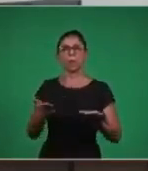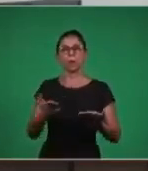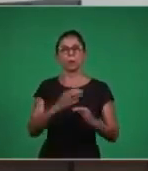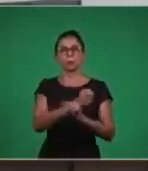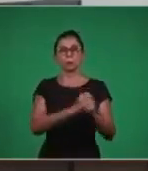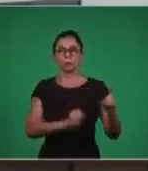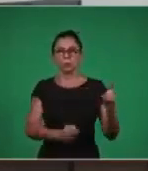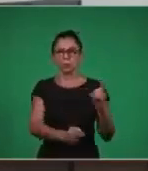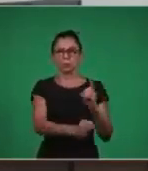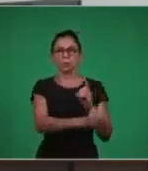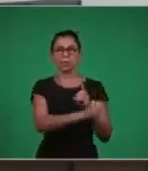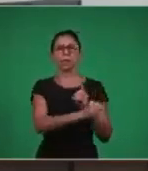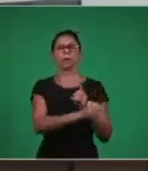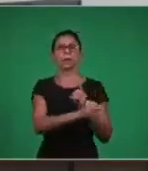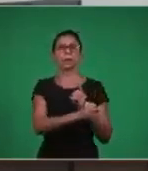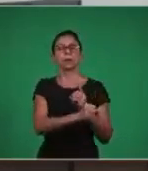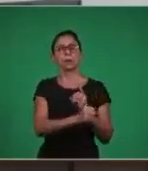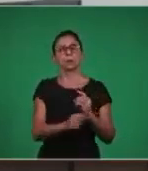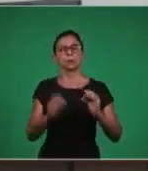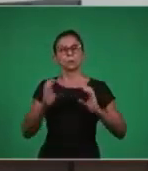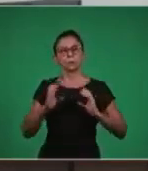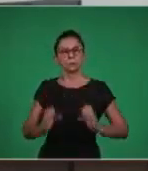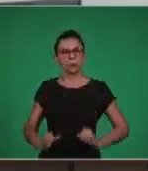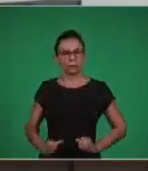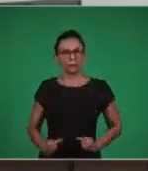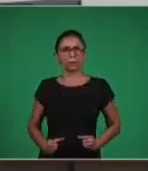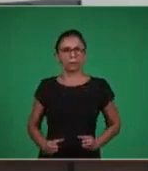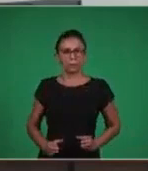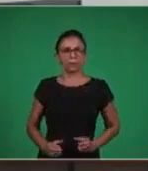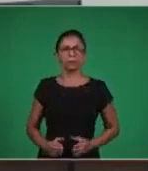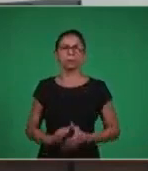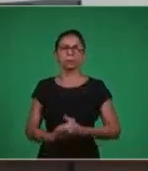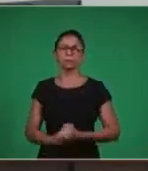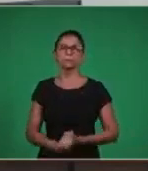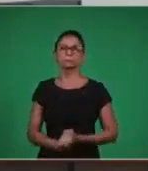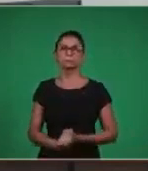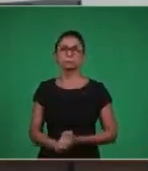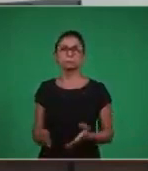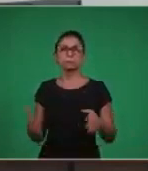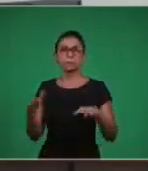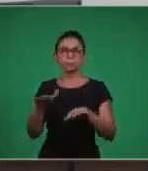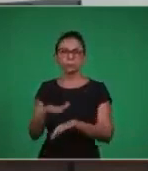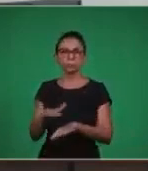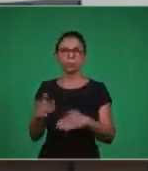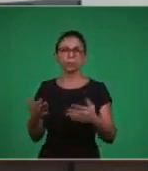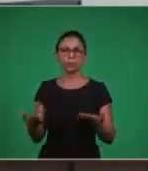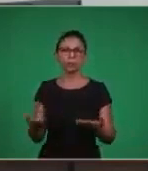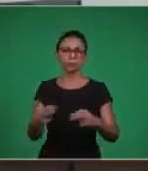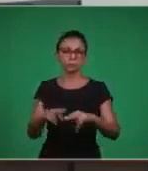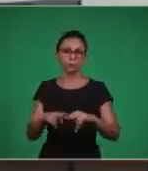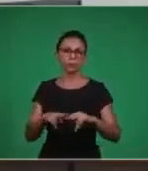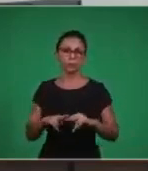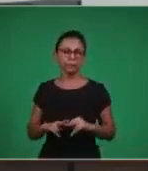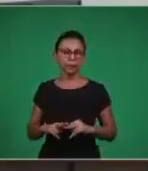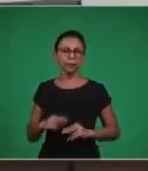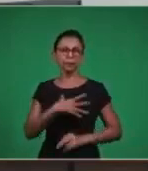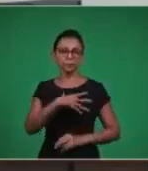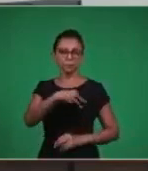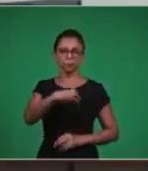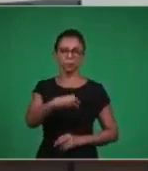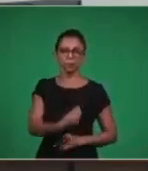social character, and above all, integrate this with the focus to create our children in the presence of the